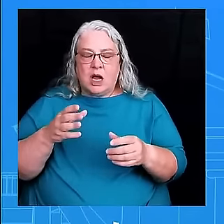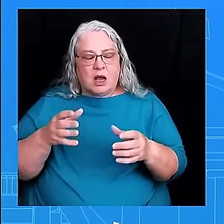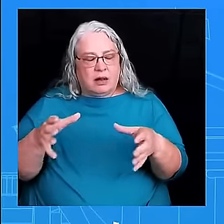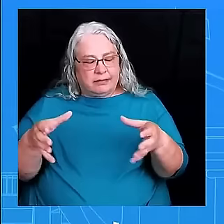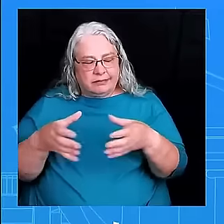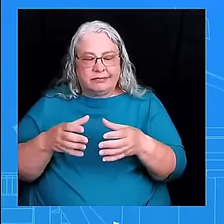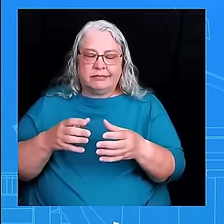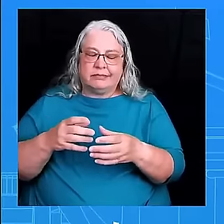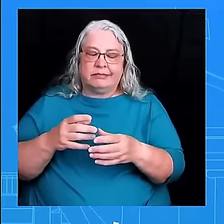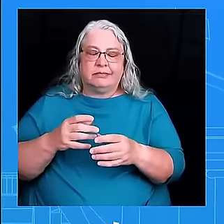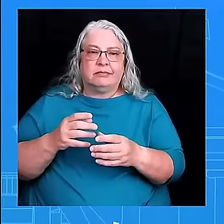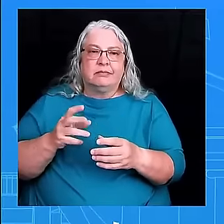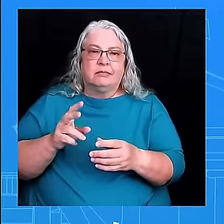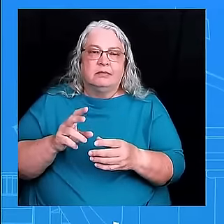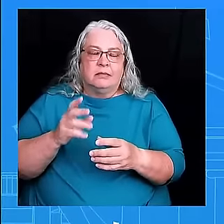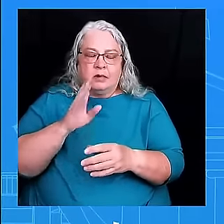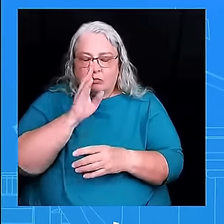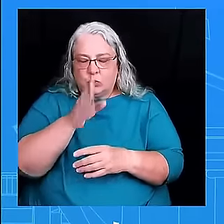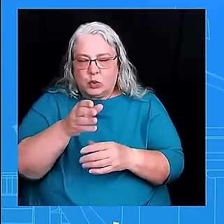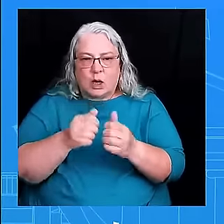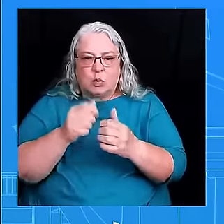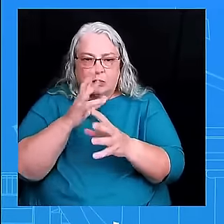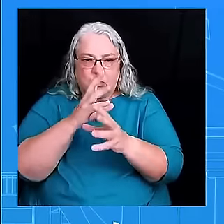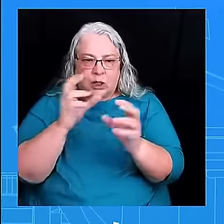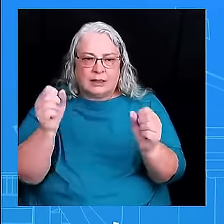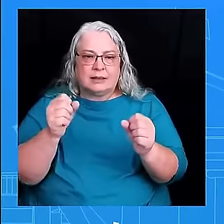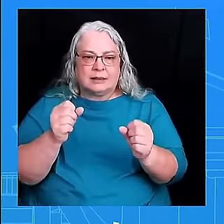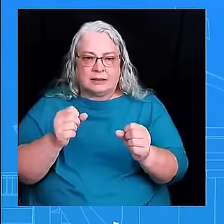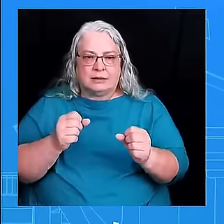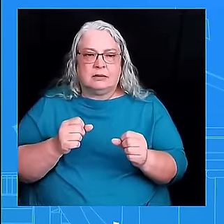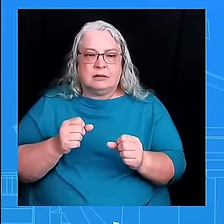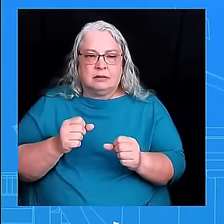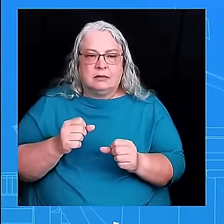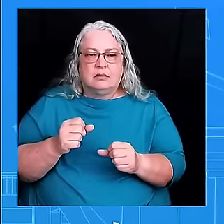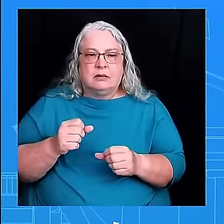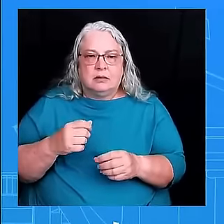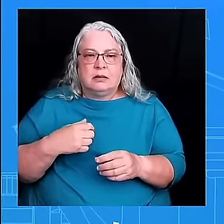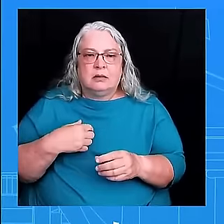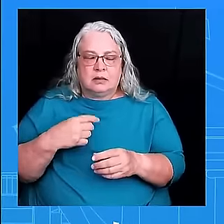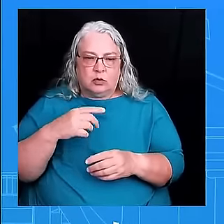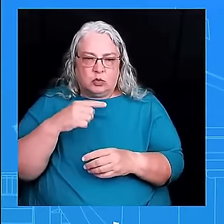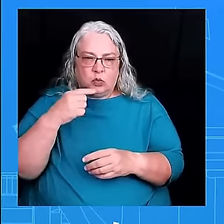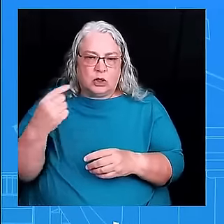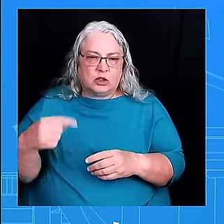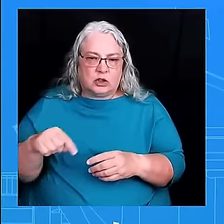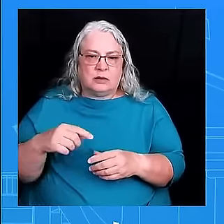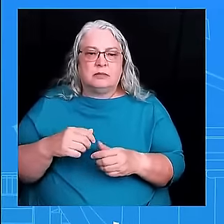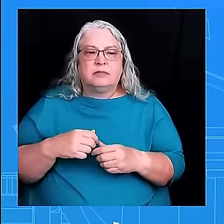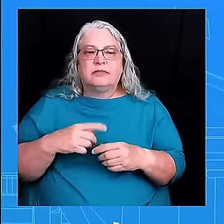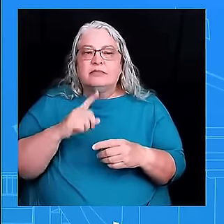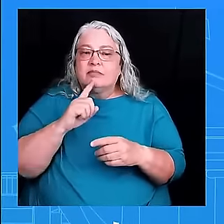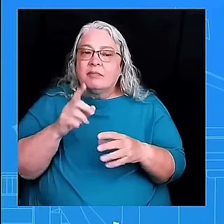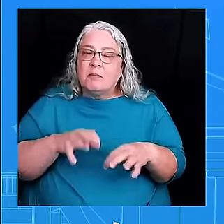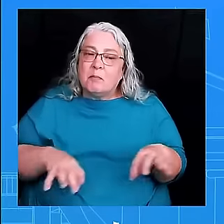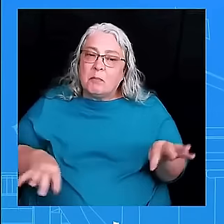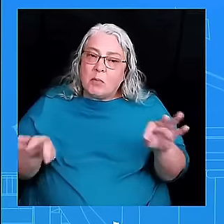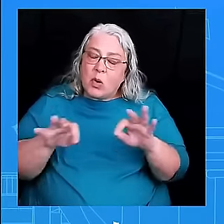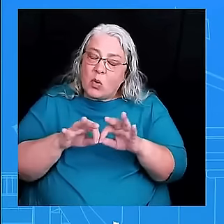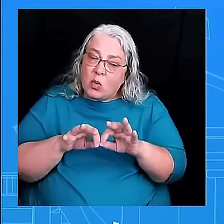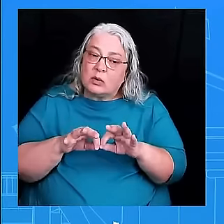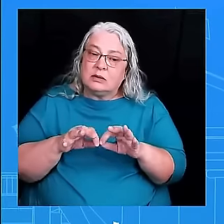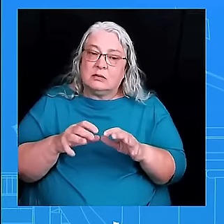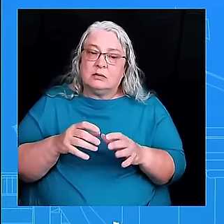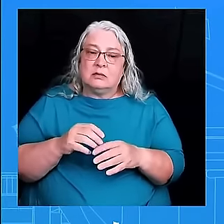Jake, not to say what he was saying, but he was very clear. This is a president that has had a long